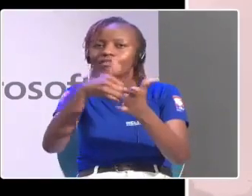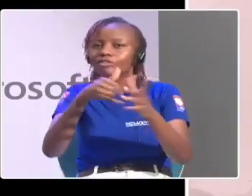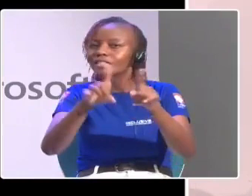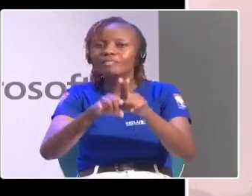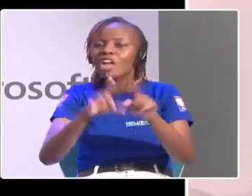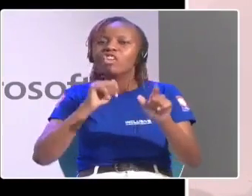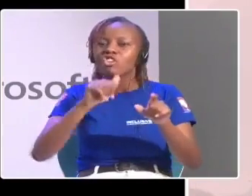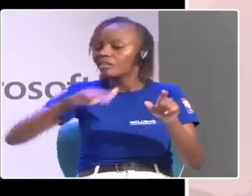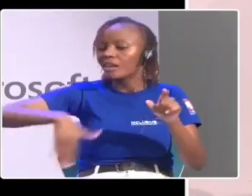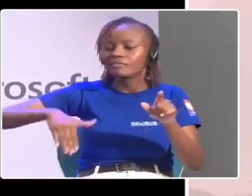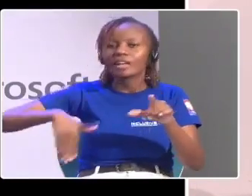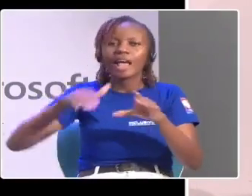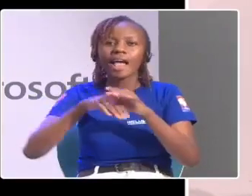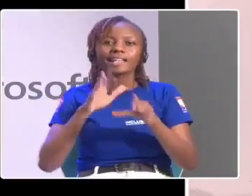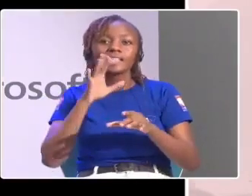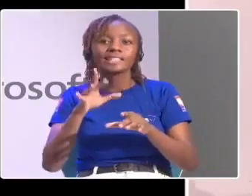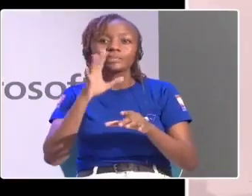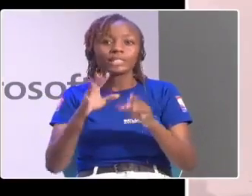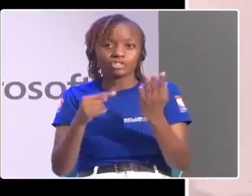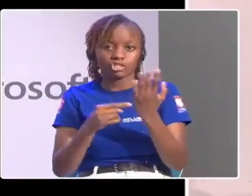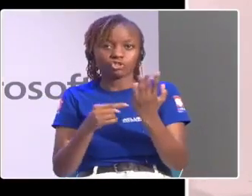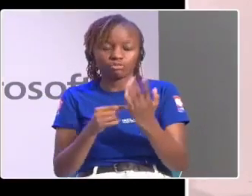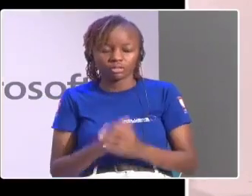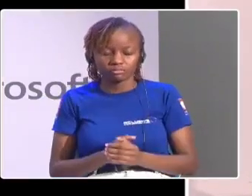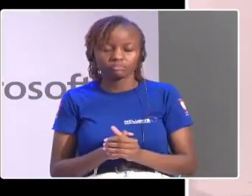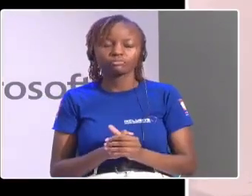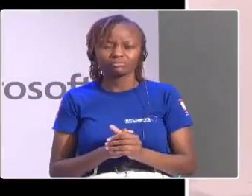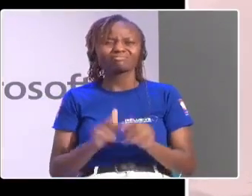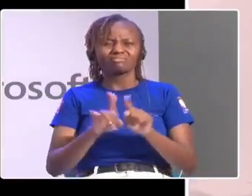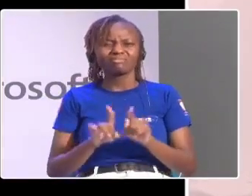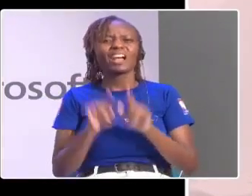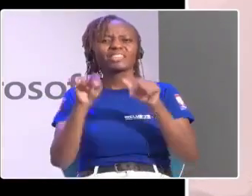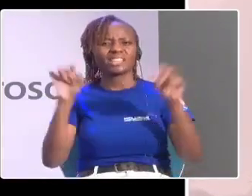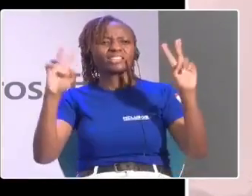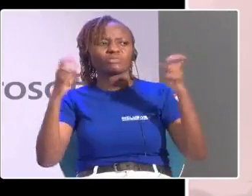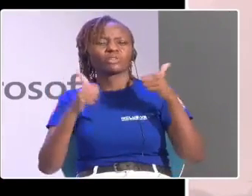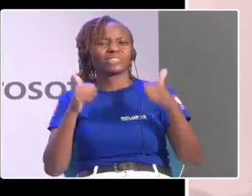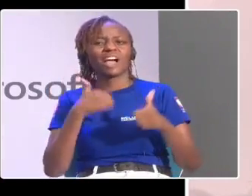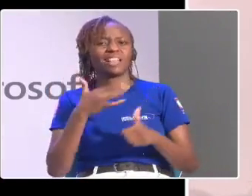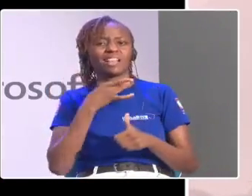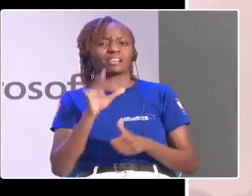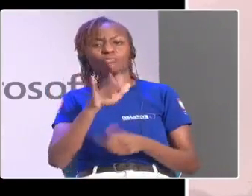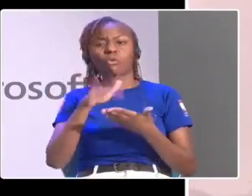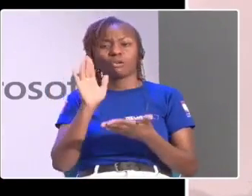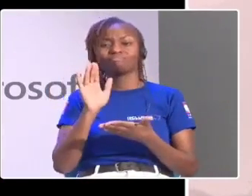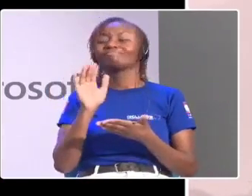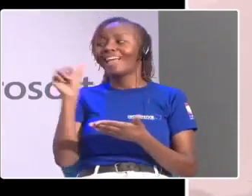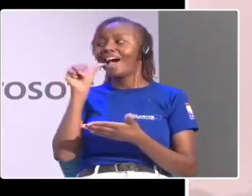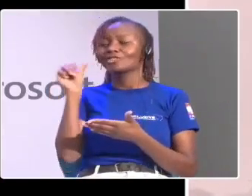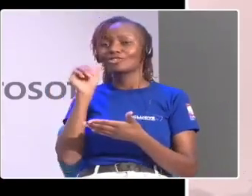technology. And with that, I'll stop on my emerging markets piece. Obviously, this is the topic I'm most passionate about, so assure